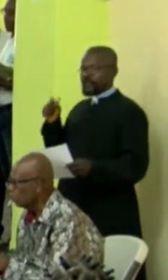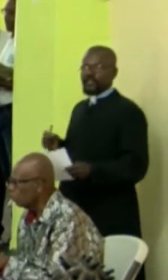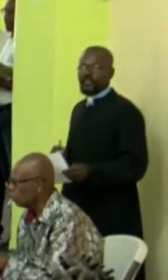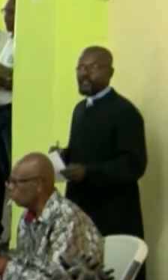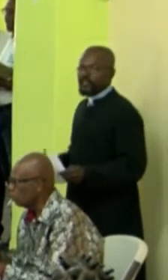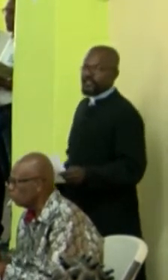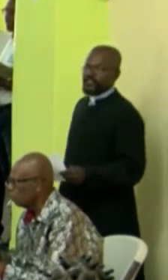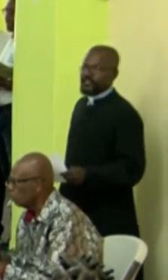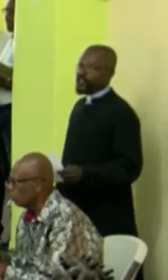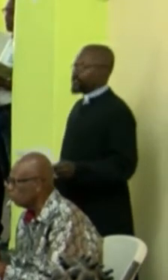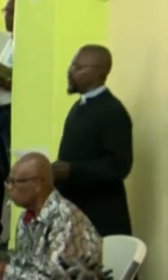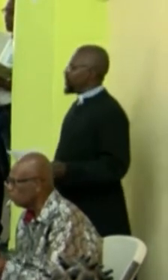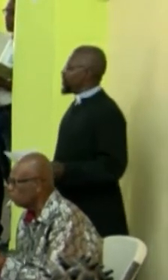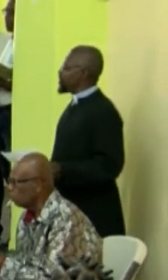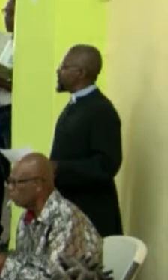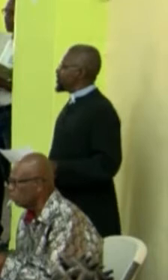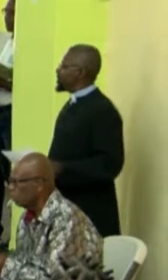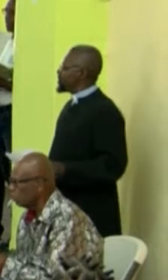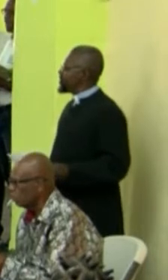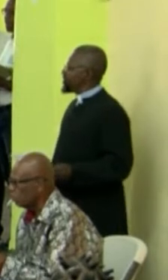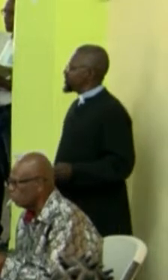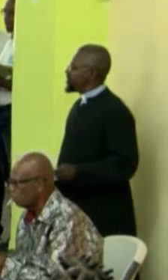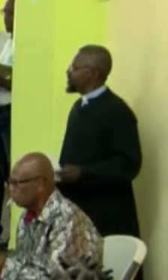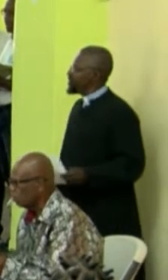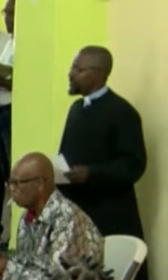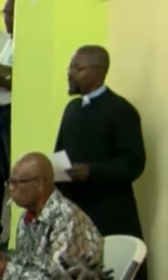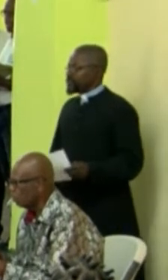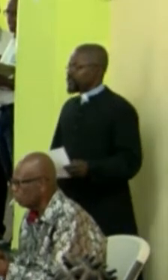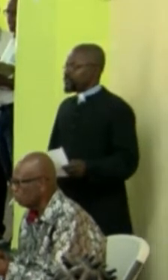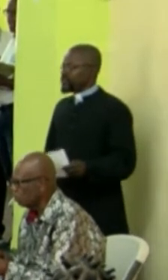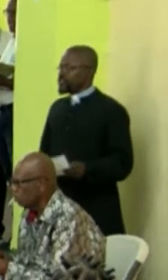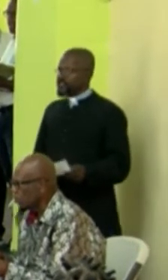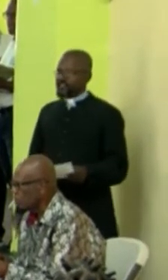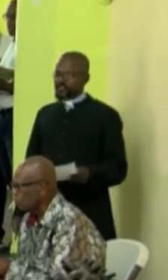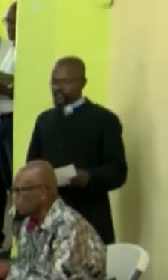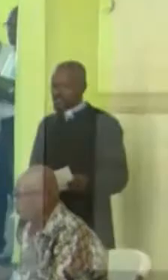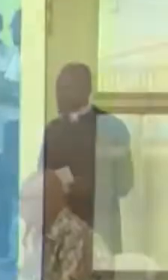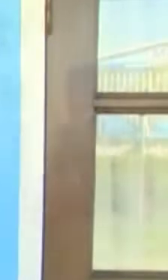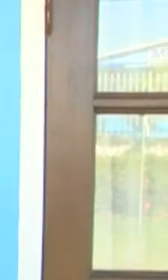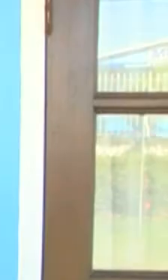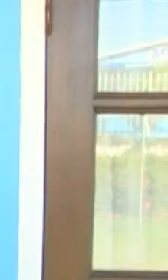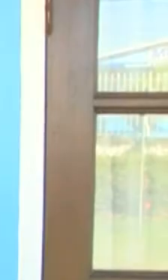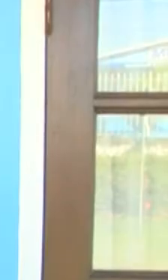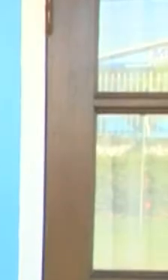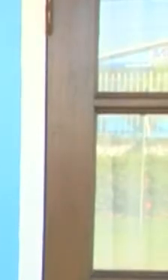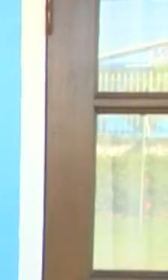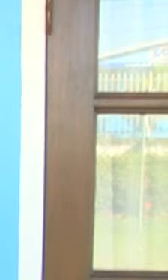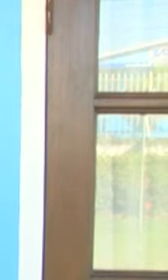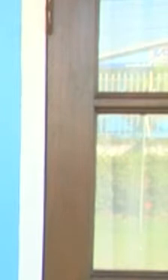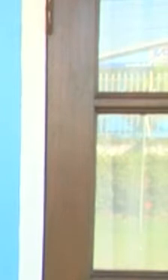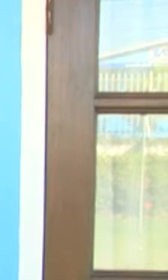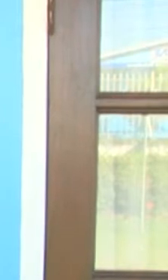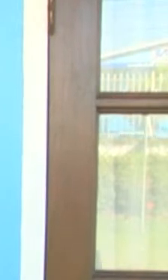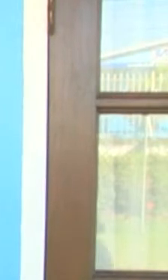Organizer of the event, Dr. Sherry Ann Catwell, says it was a must. I currently work at the psychiatric hospital, and